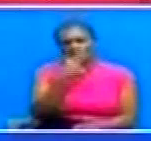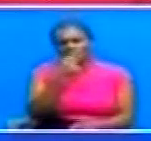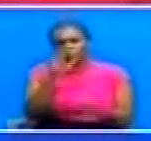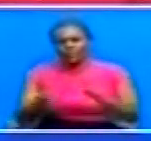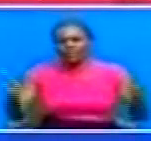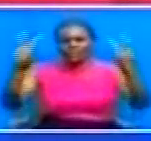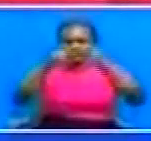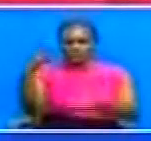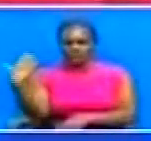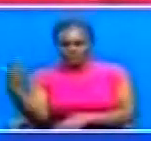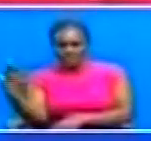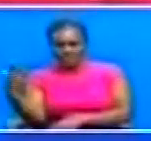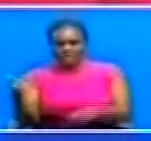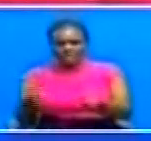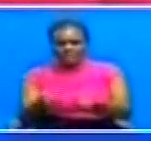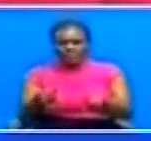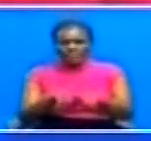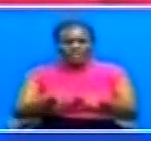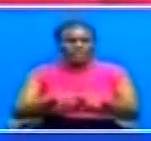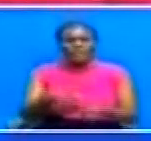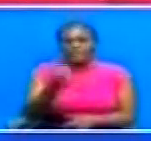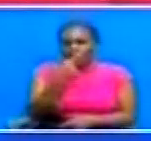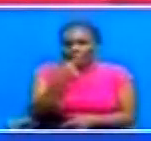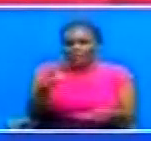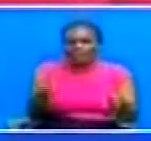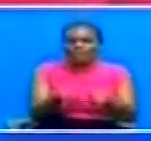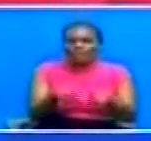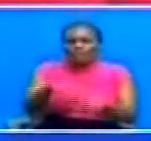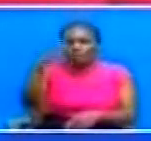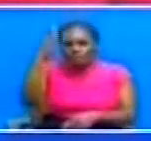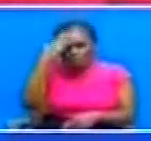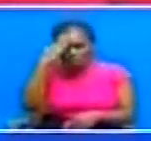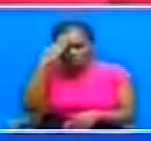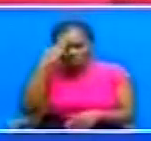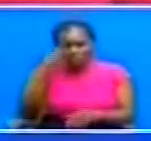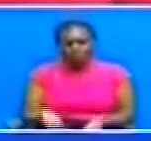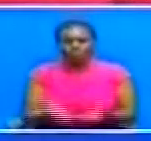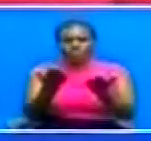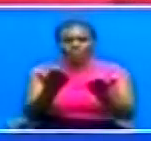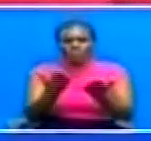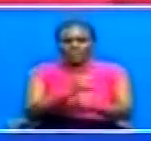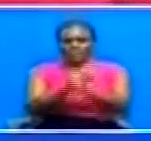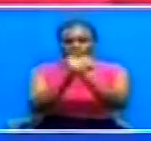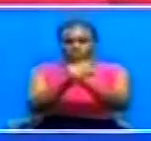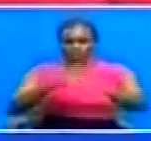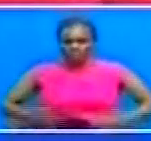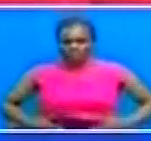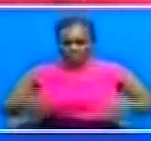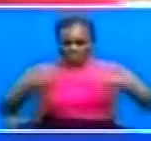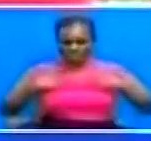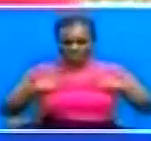its leaves used to complement conventional drugs, and it's also known to improve the immunity of the body.